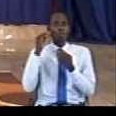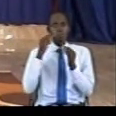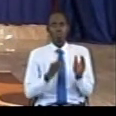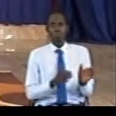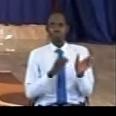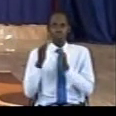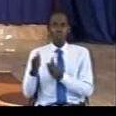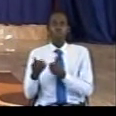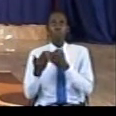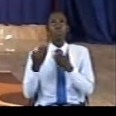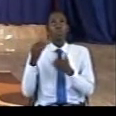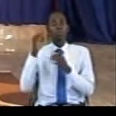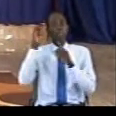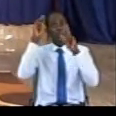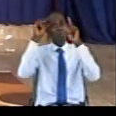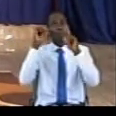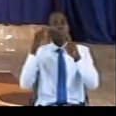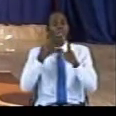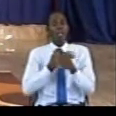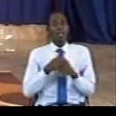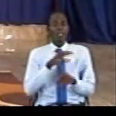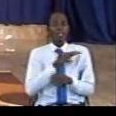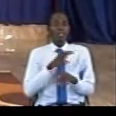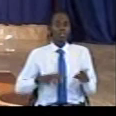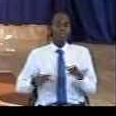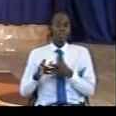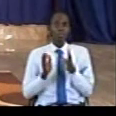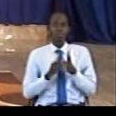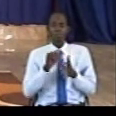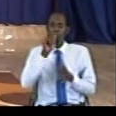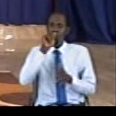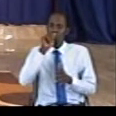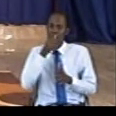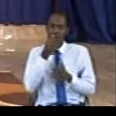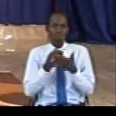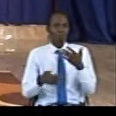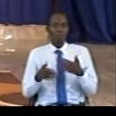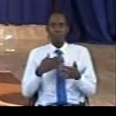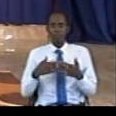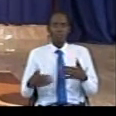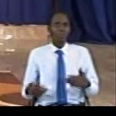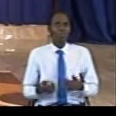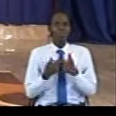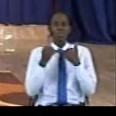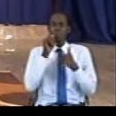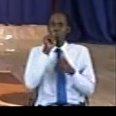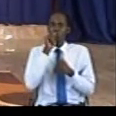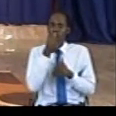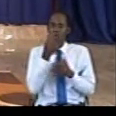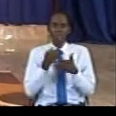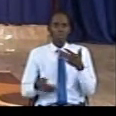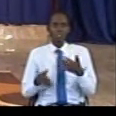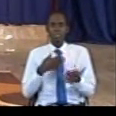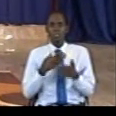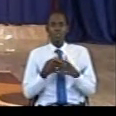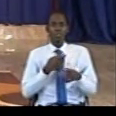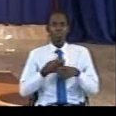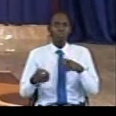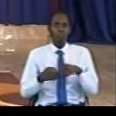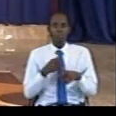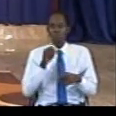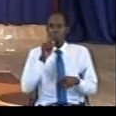cross. You'll endure whatever challenge, you'll endure whatever difficulty, you'll endure whatever persecution, you'll endure